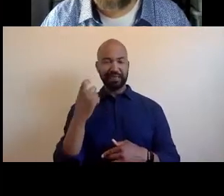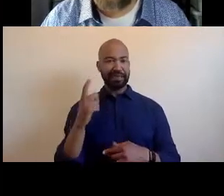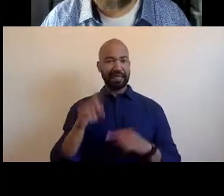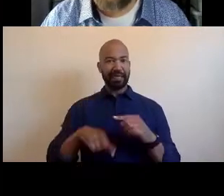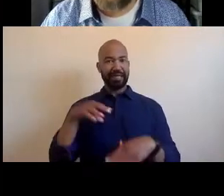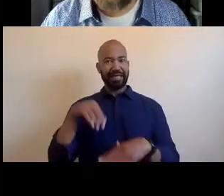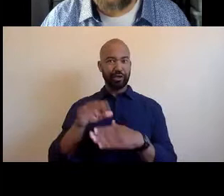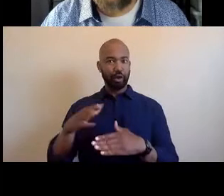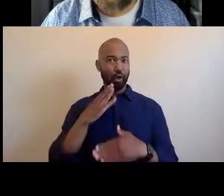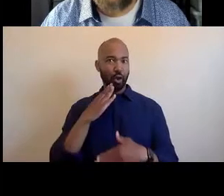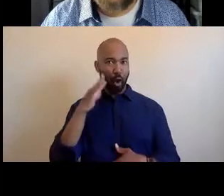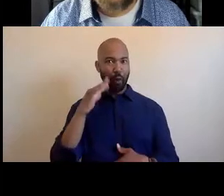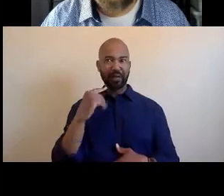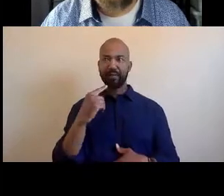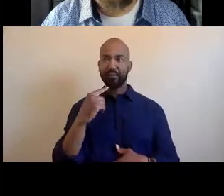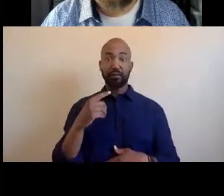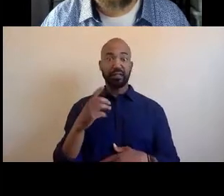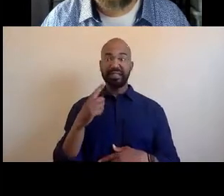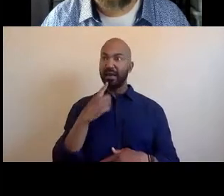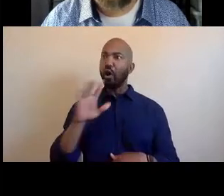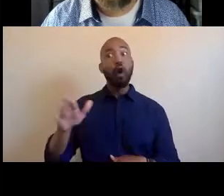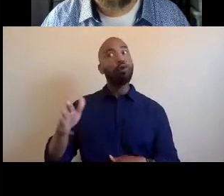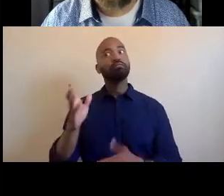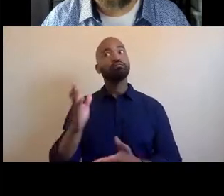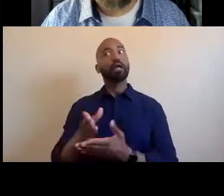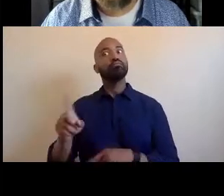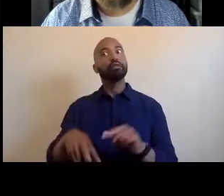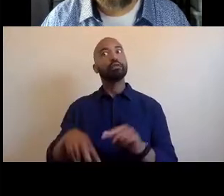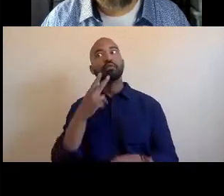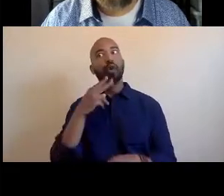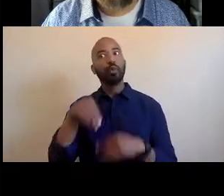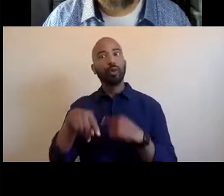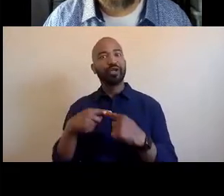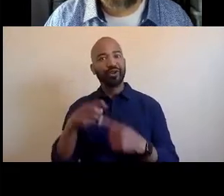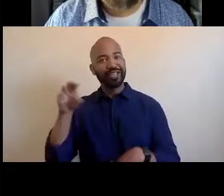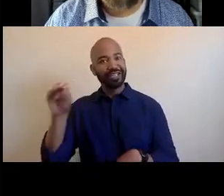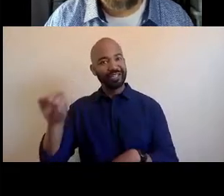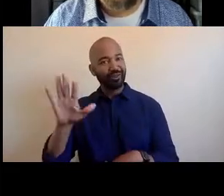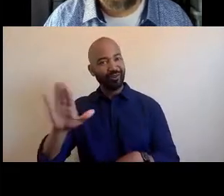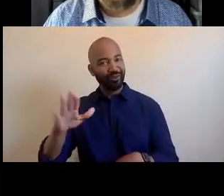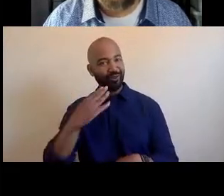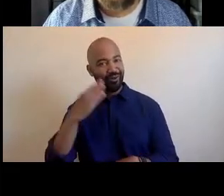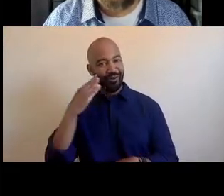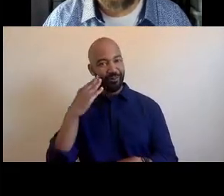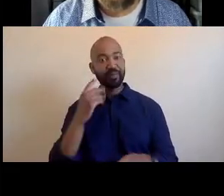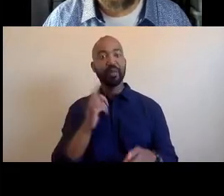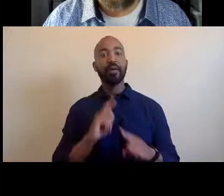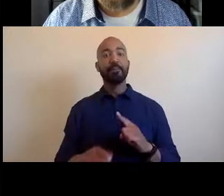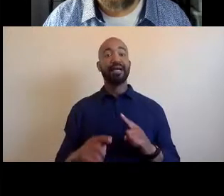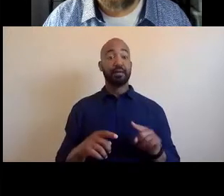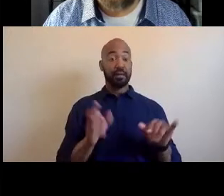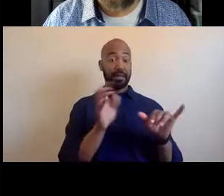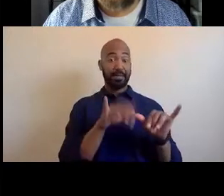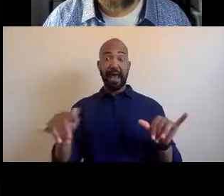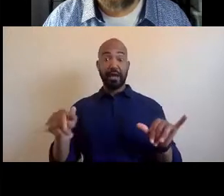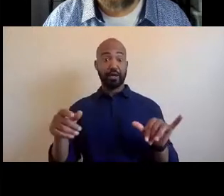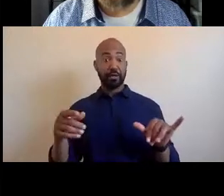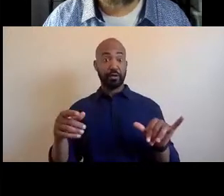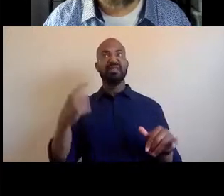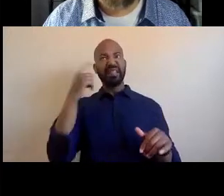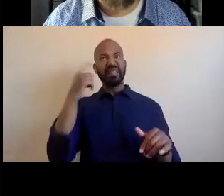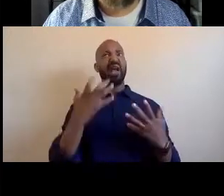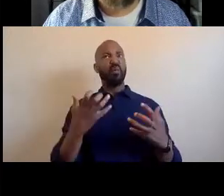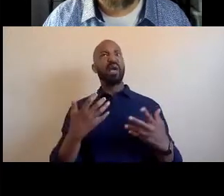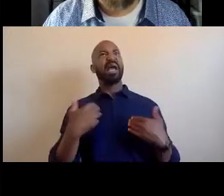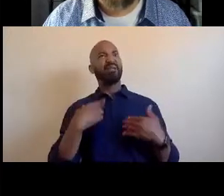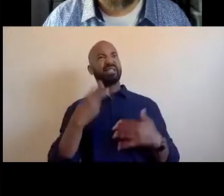is. But what I want people to consider is how do you interrupt the pattern of thinking that you want a cigarette